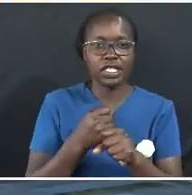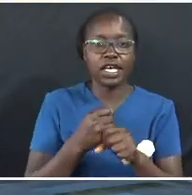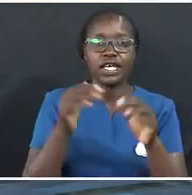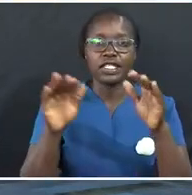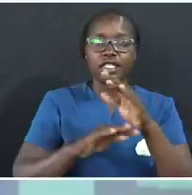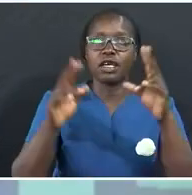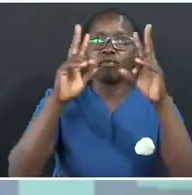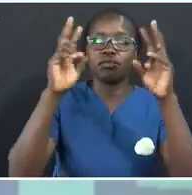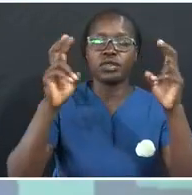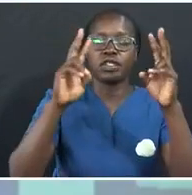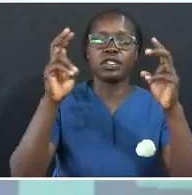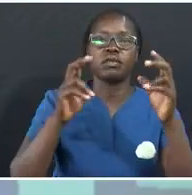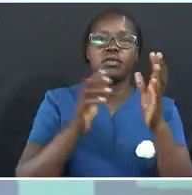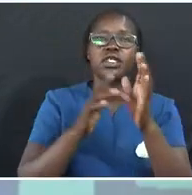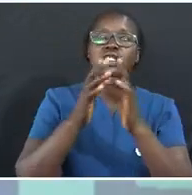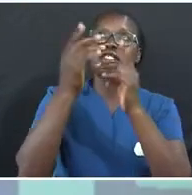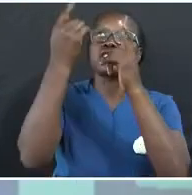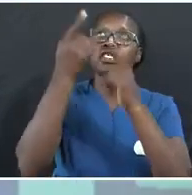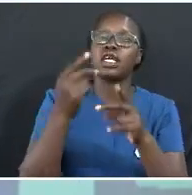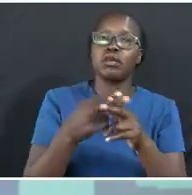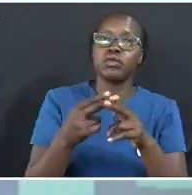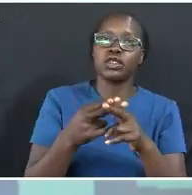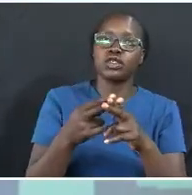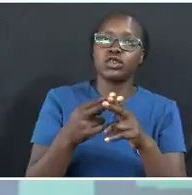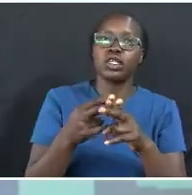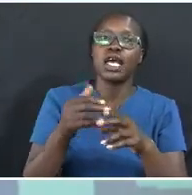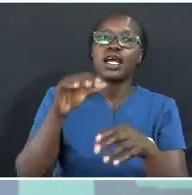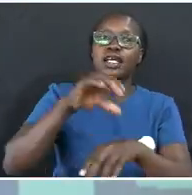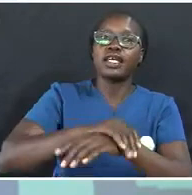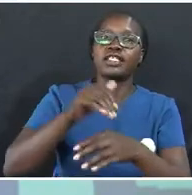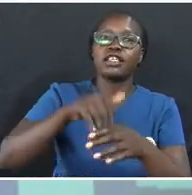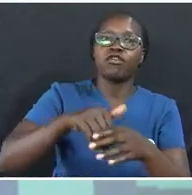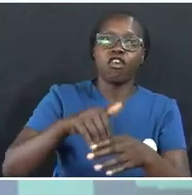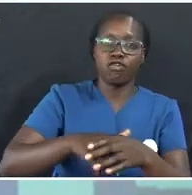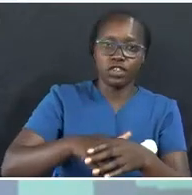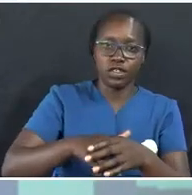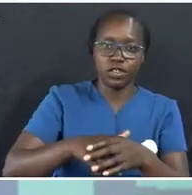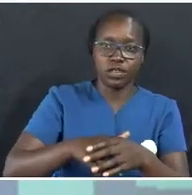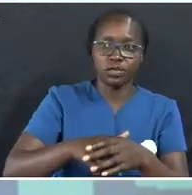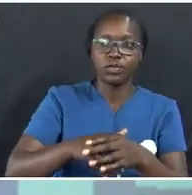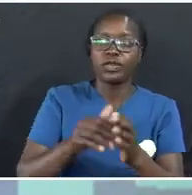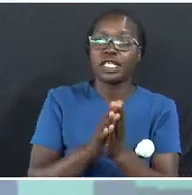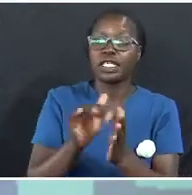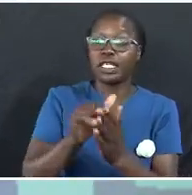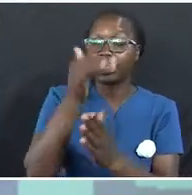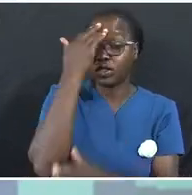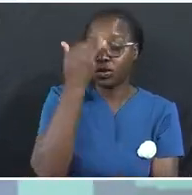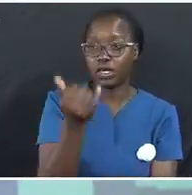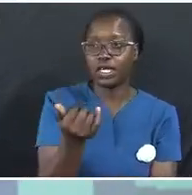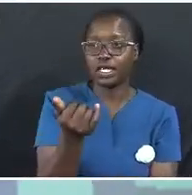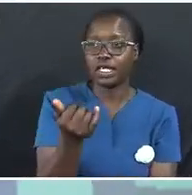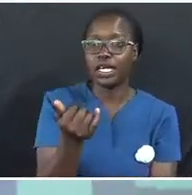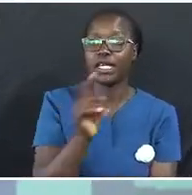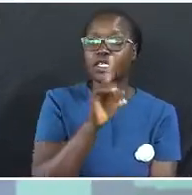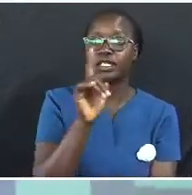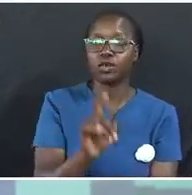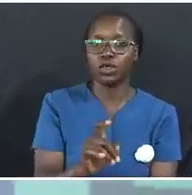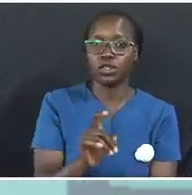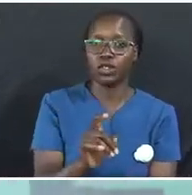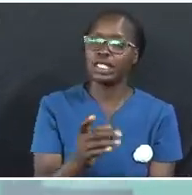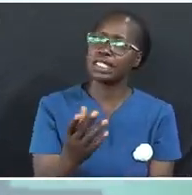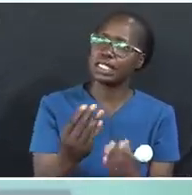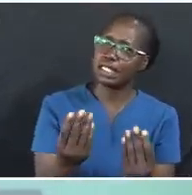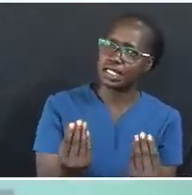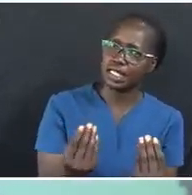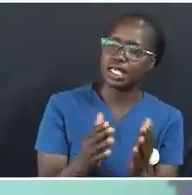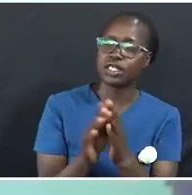sub-theme is Jesus is coming soon. Get what? Involved. And that's why the division ECD is